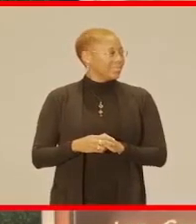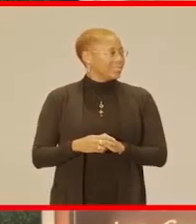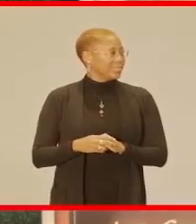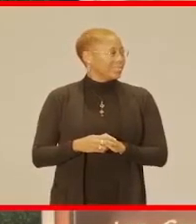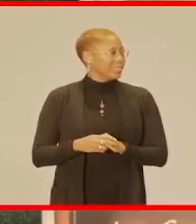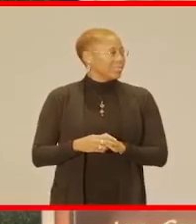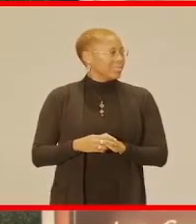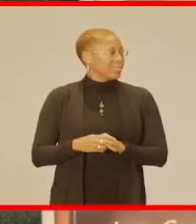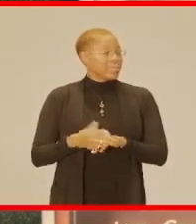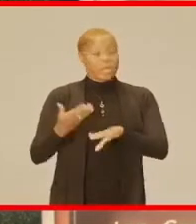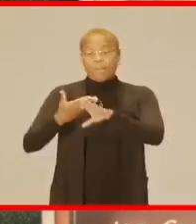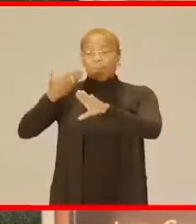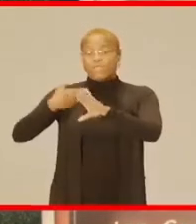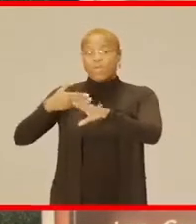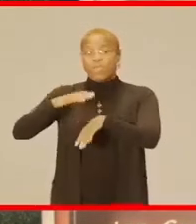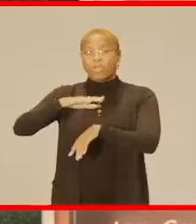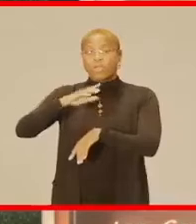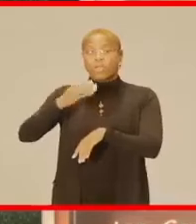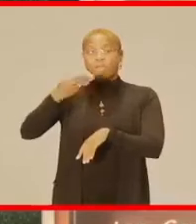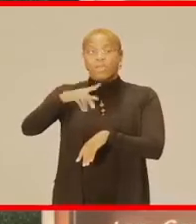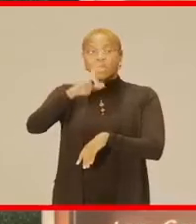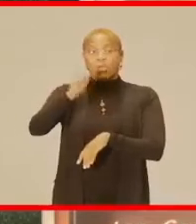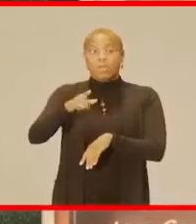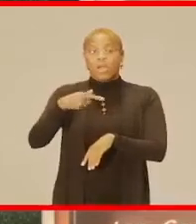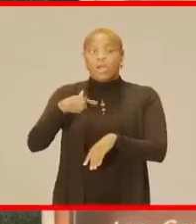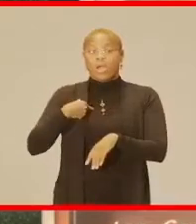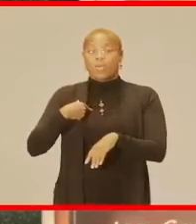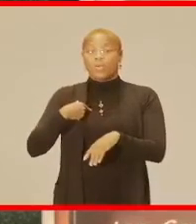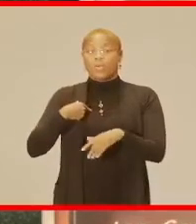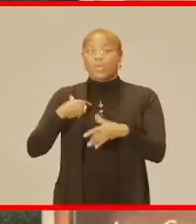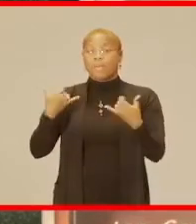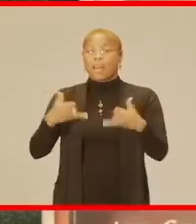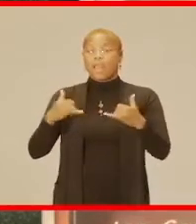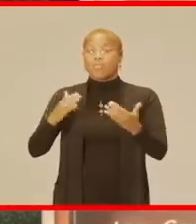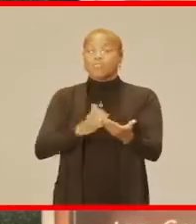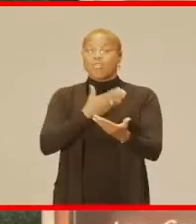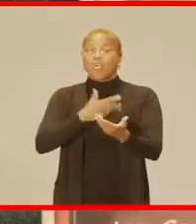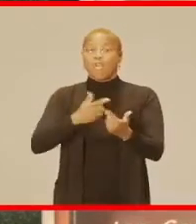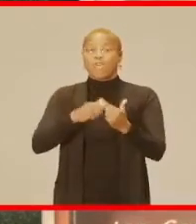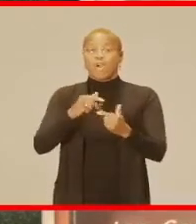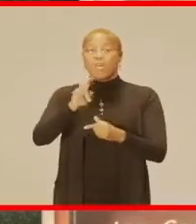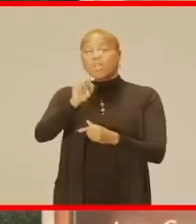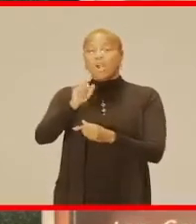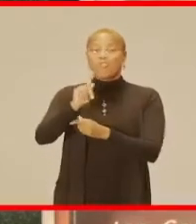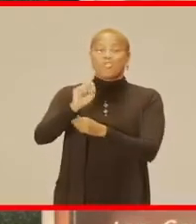Before the next question starts, I will now be playing a song from Naruto.